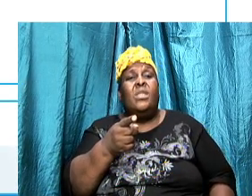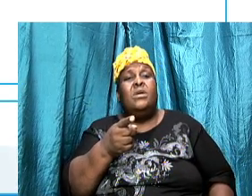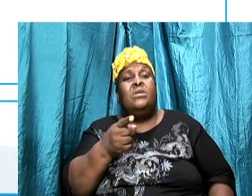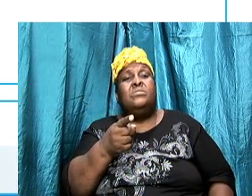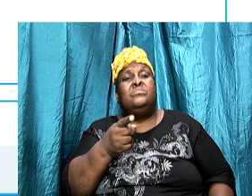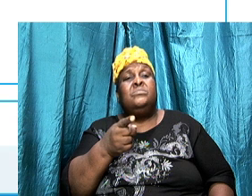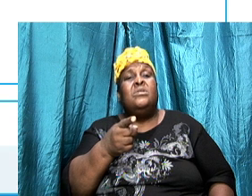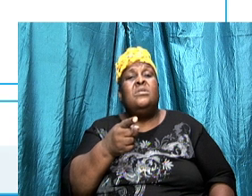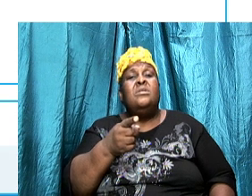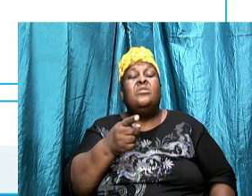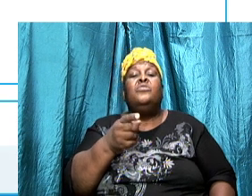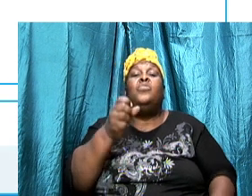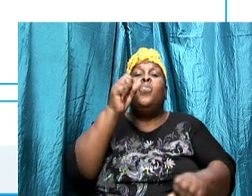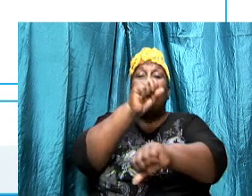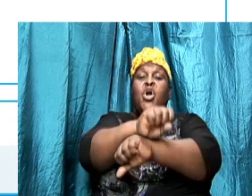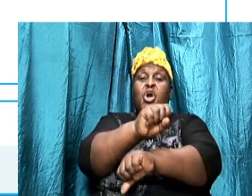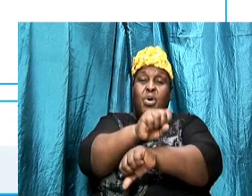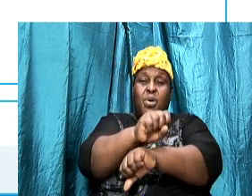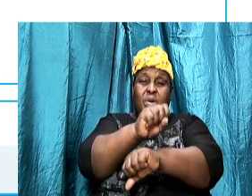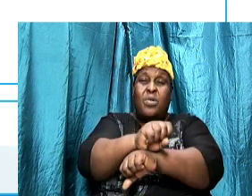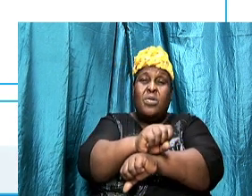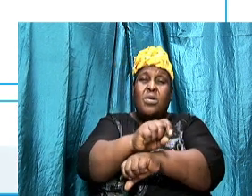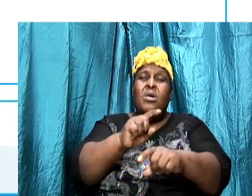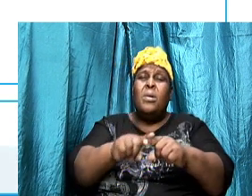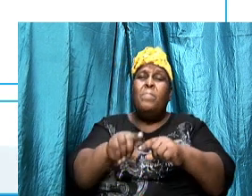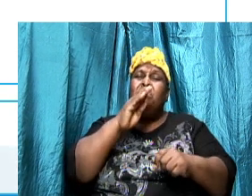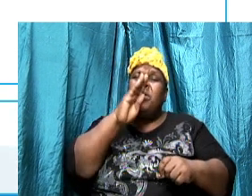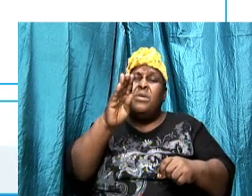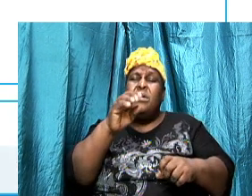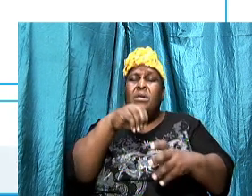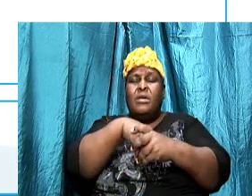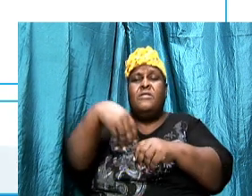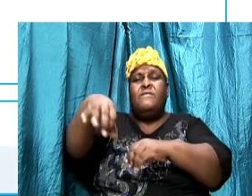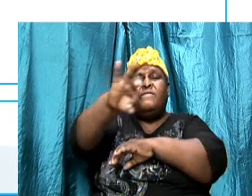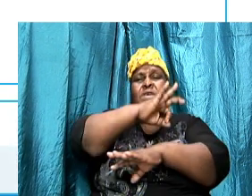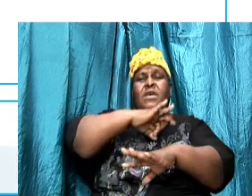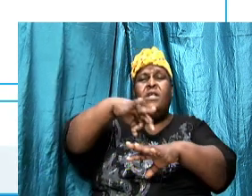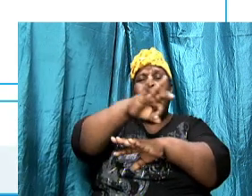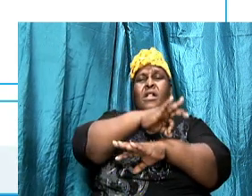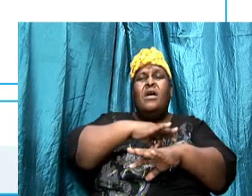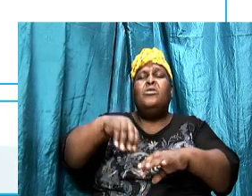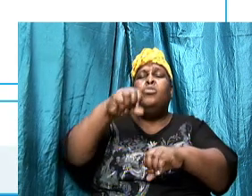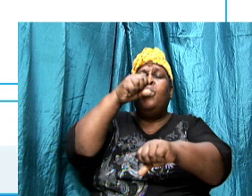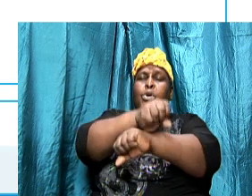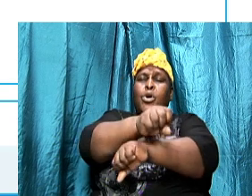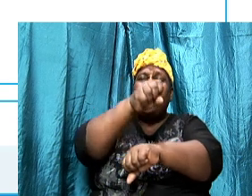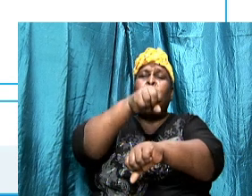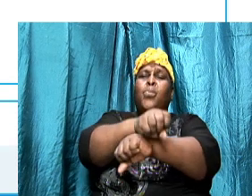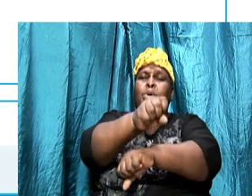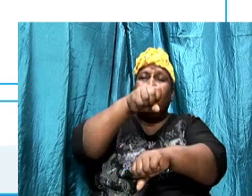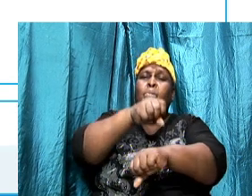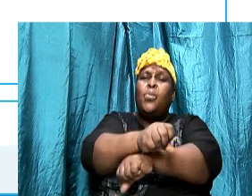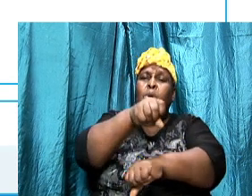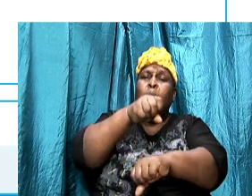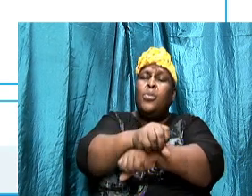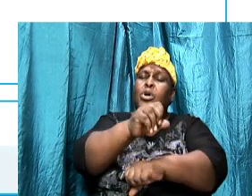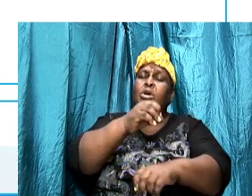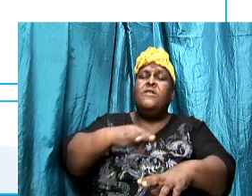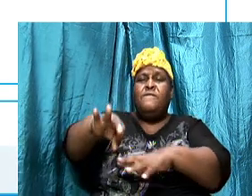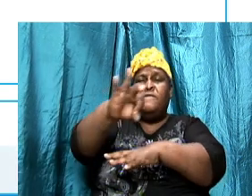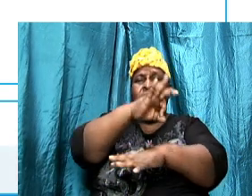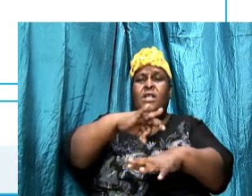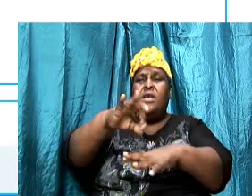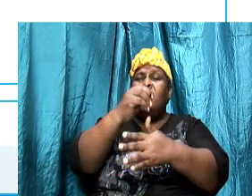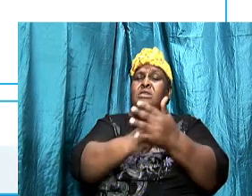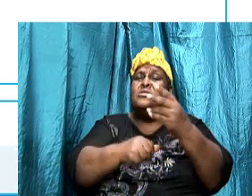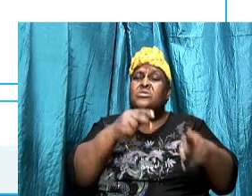basically the oxen would be in the farm, in the field, and he would be plowing the field. And